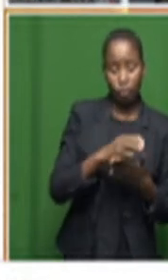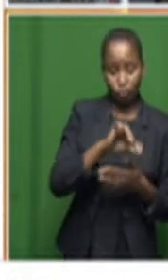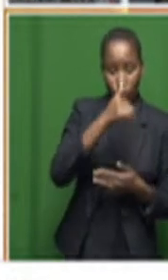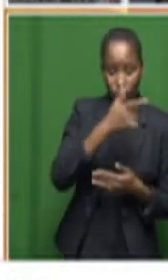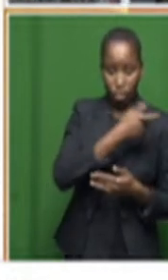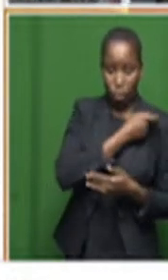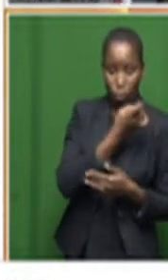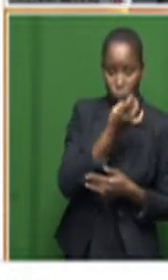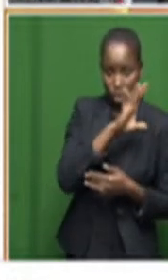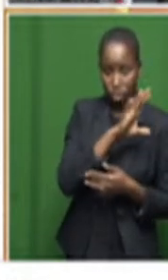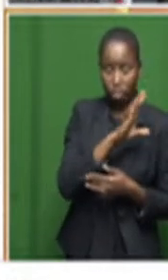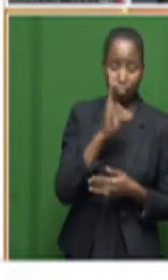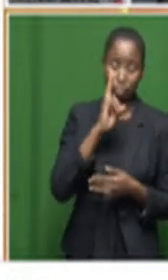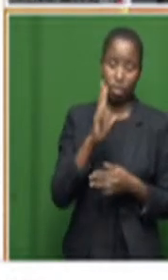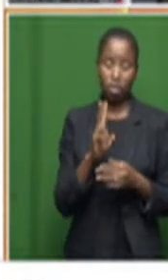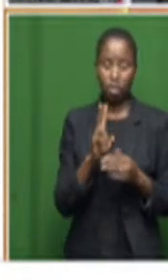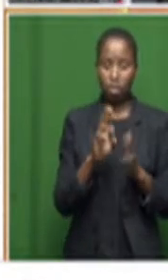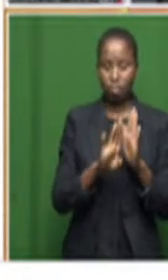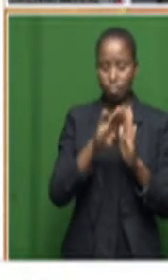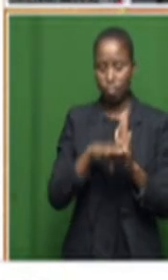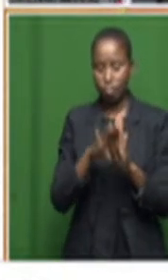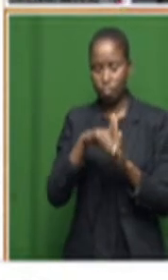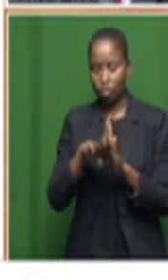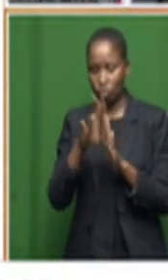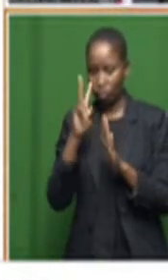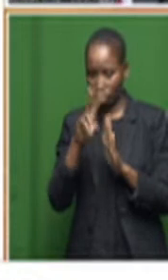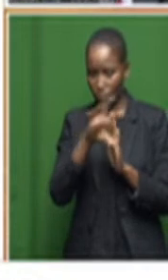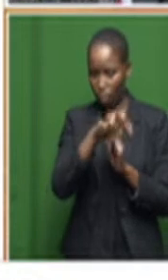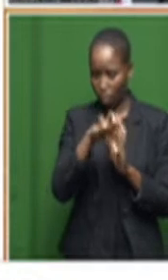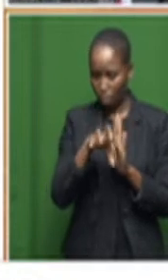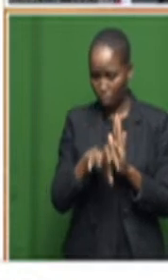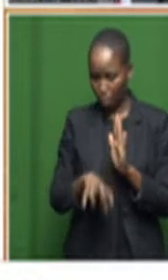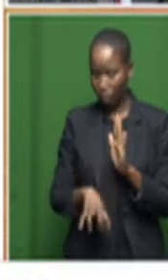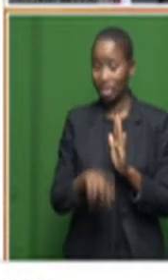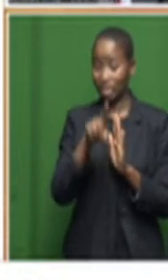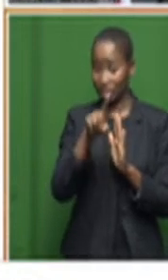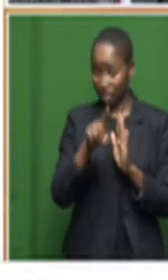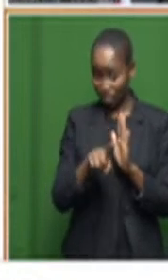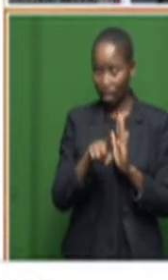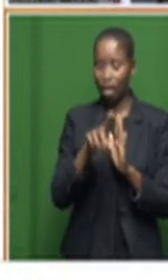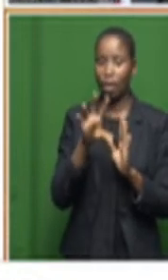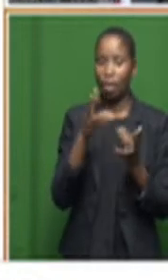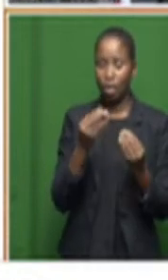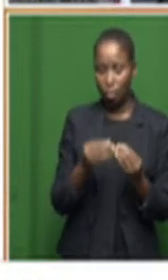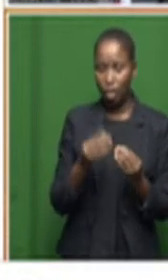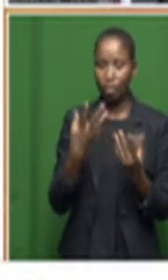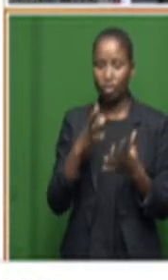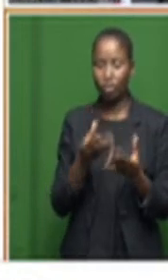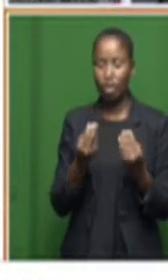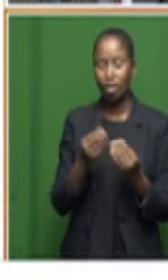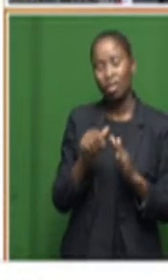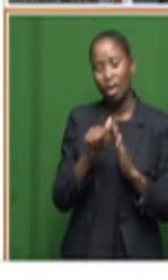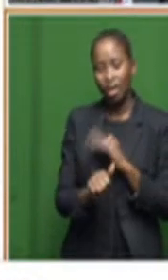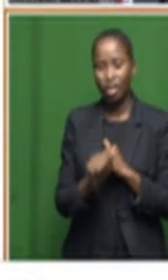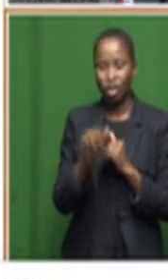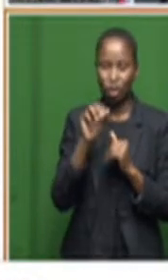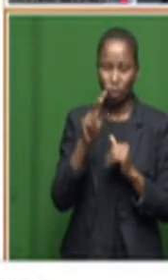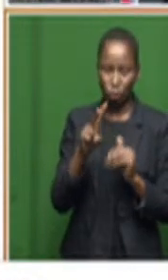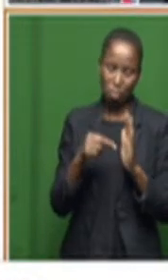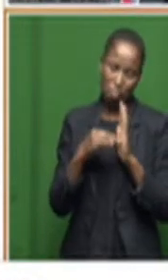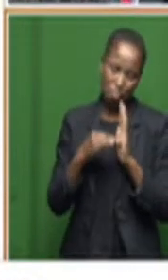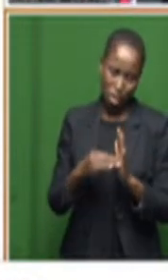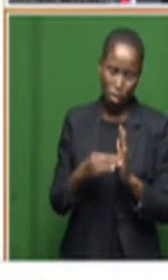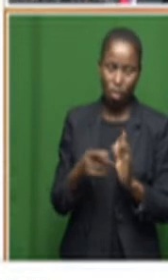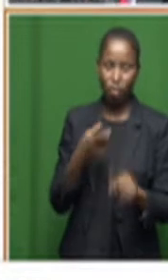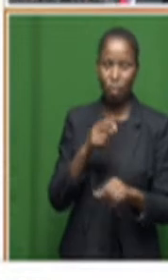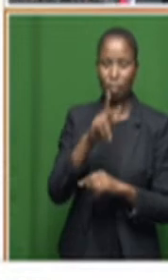in the graph per province the numbers of vaccinations administered, and just under 2 million second dose